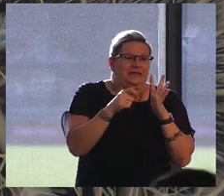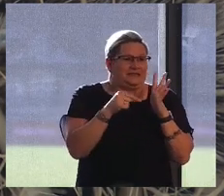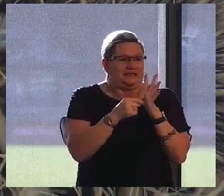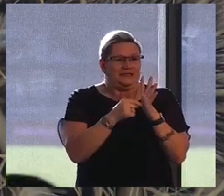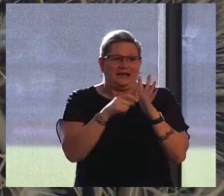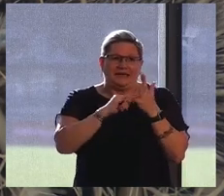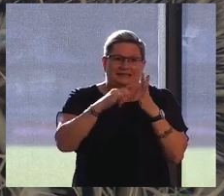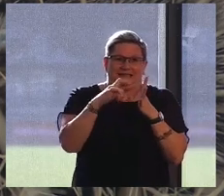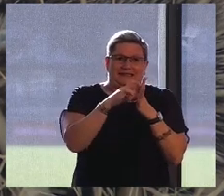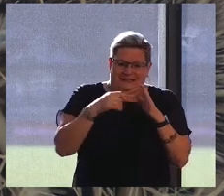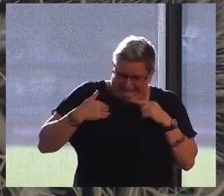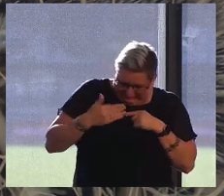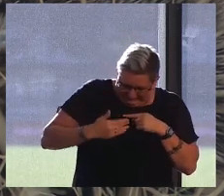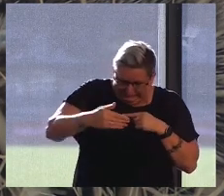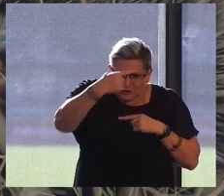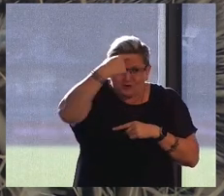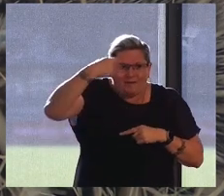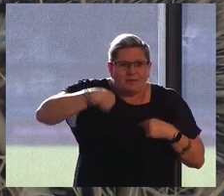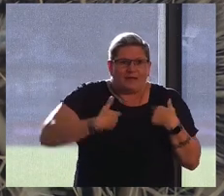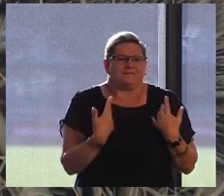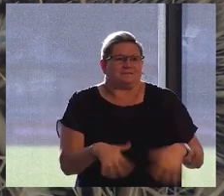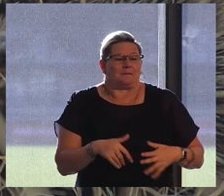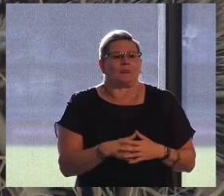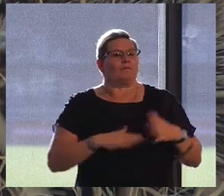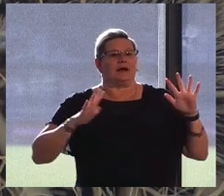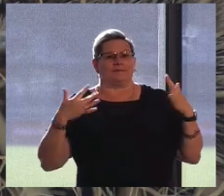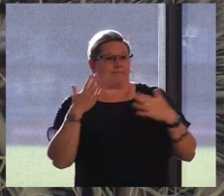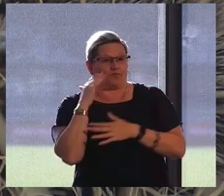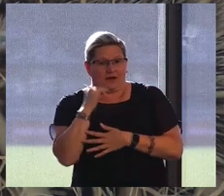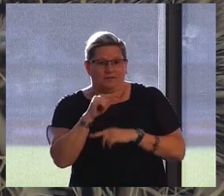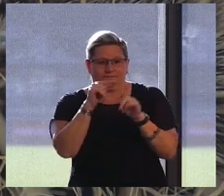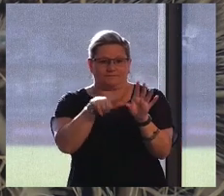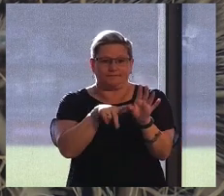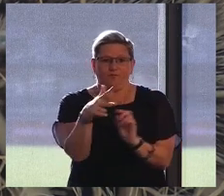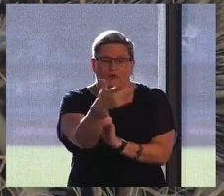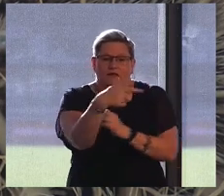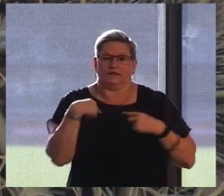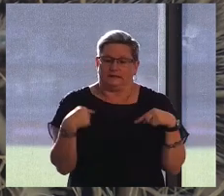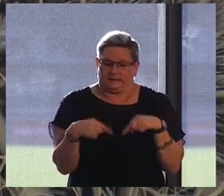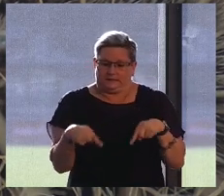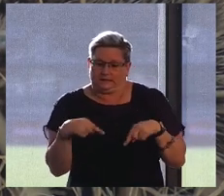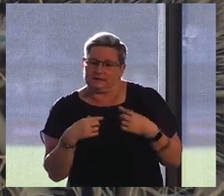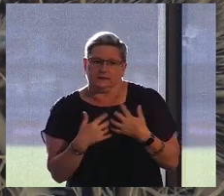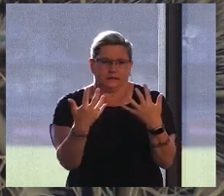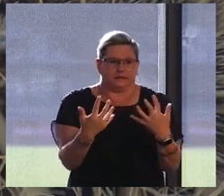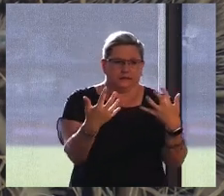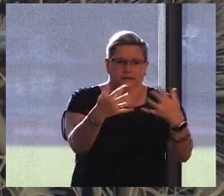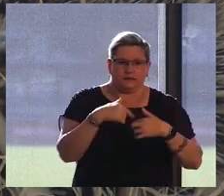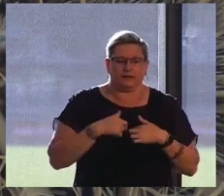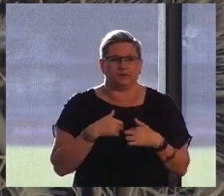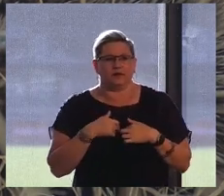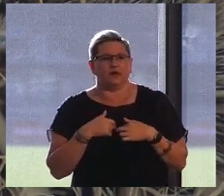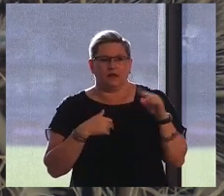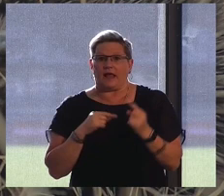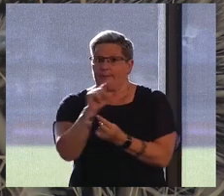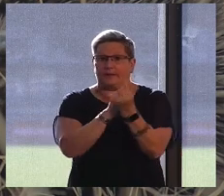So I was terrified, but I did this talk and held a meeting, and people came along. And maybe it was because I gave a great speech, or maybe it was